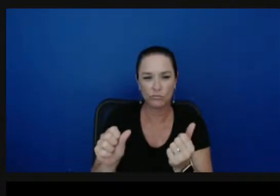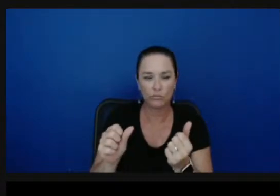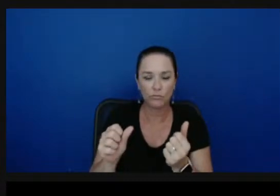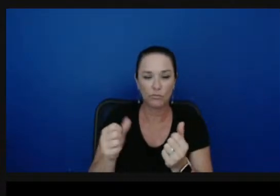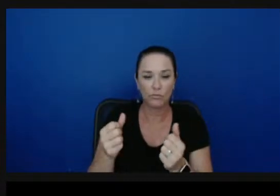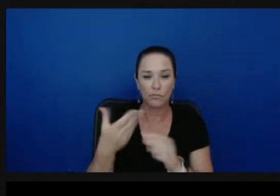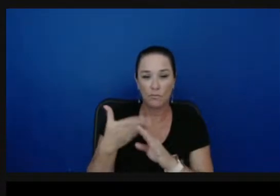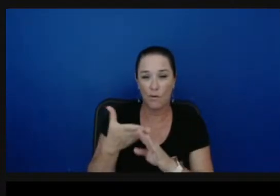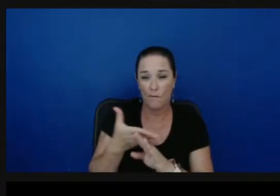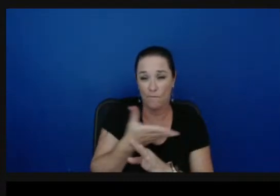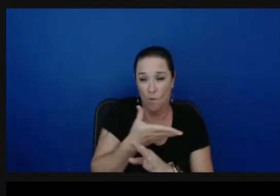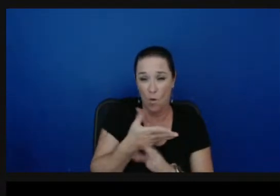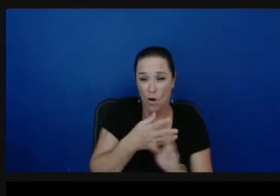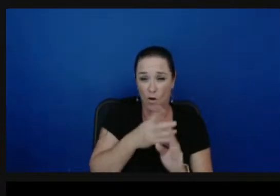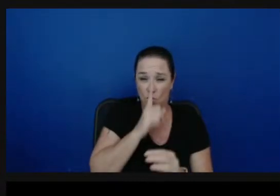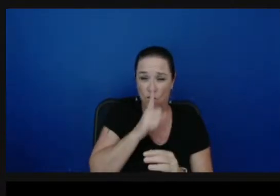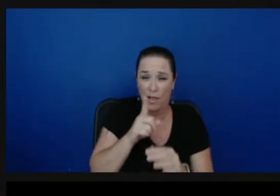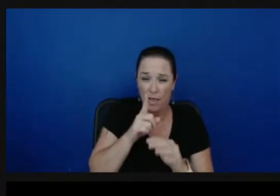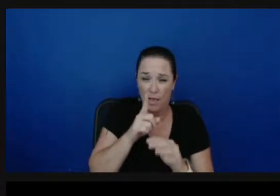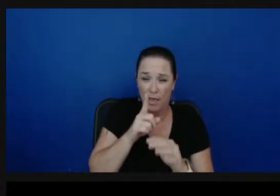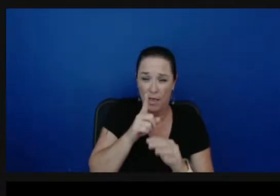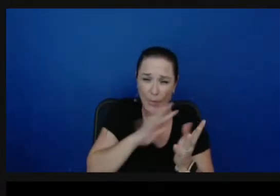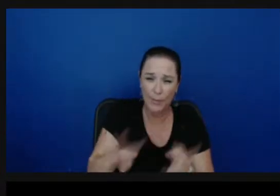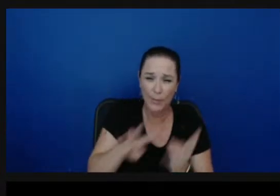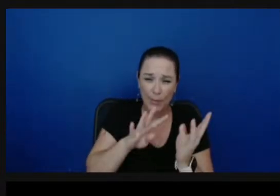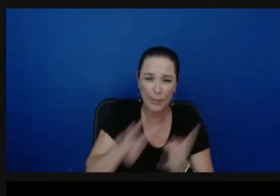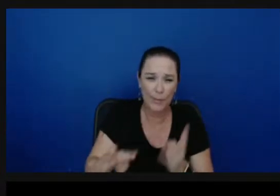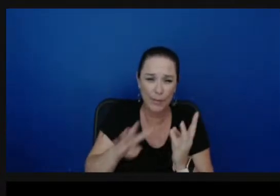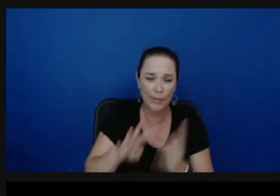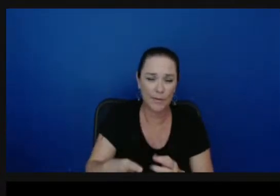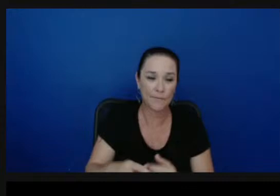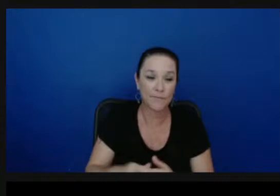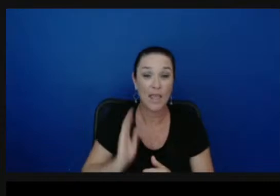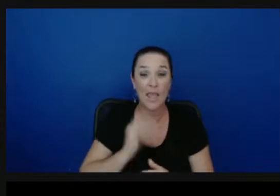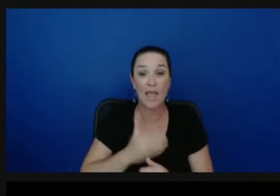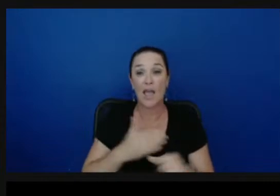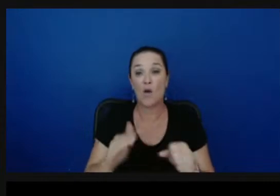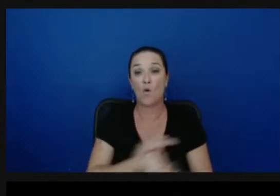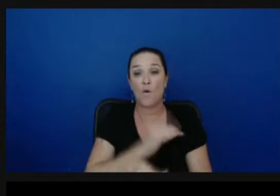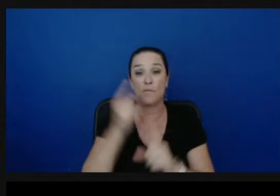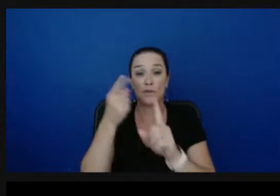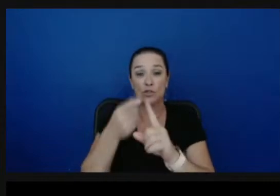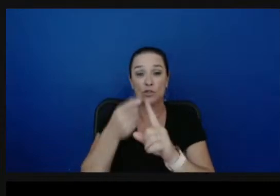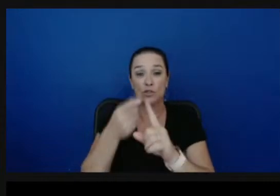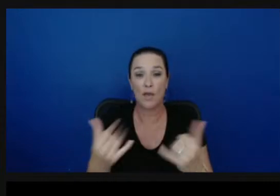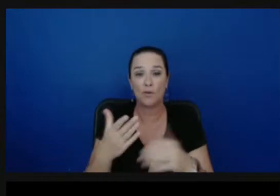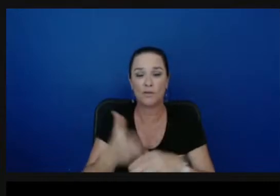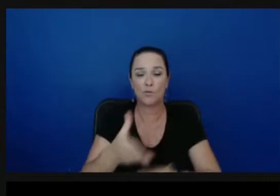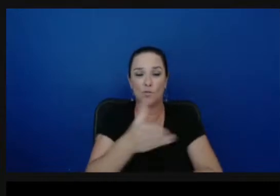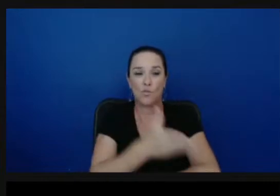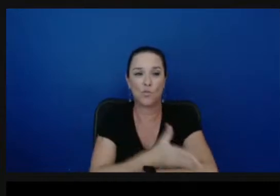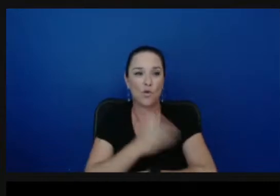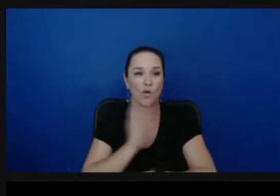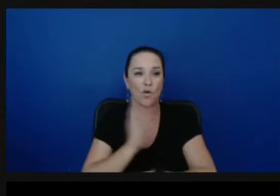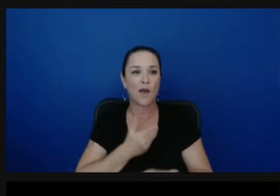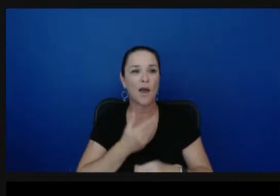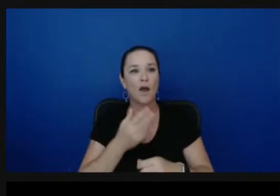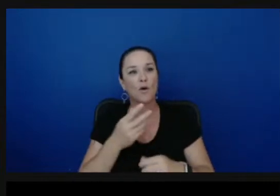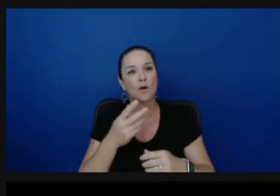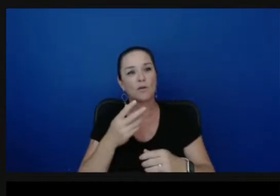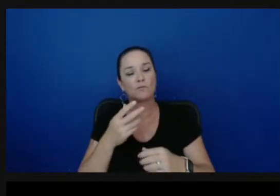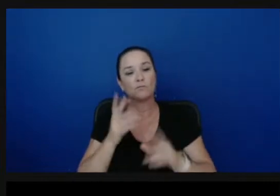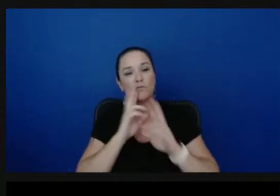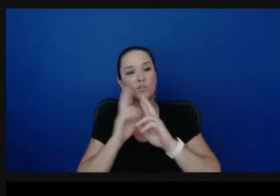And yeah, our whole mission is to improve upon our response, preparedness, and recovery